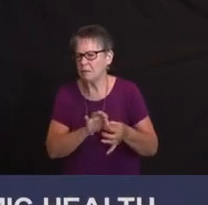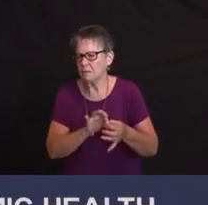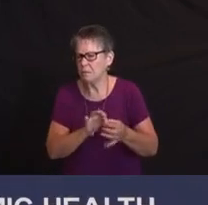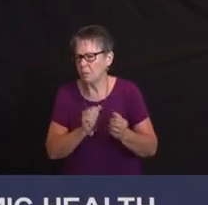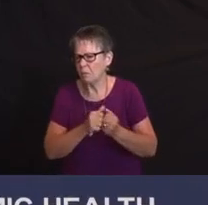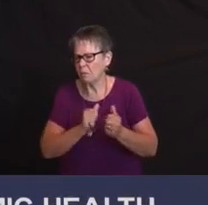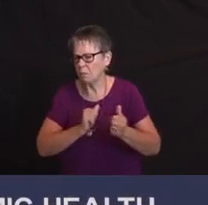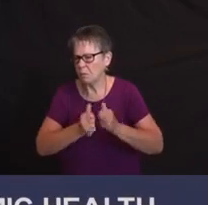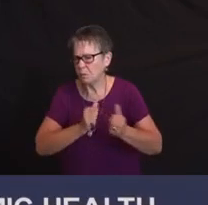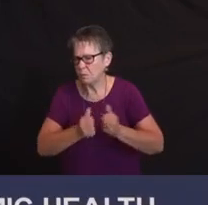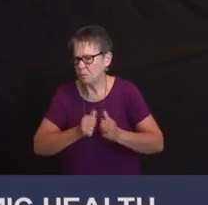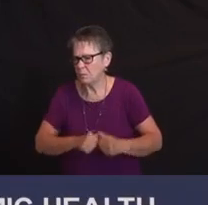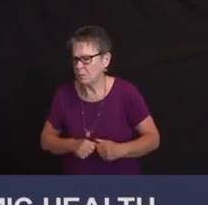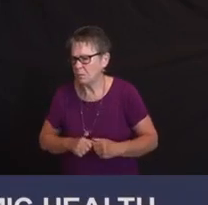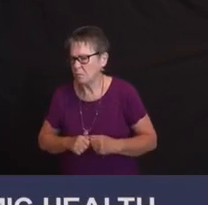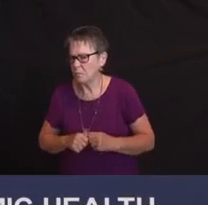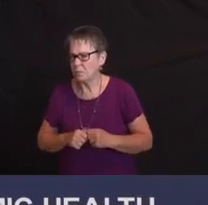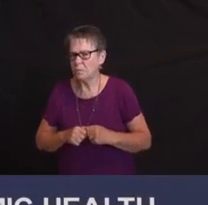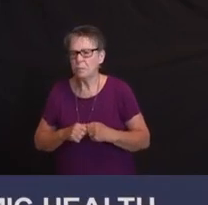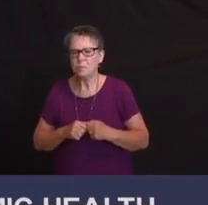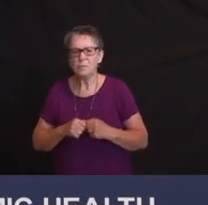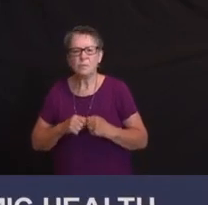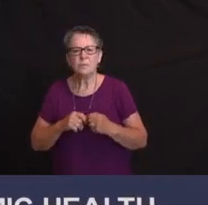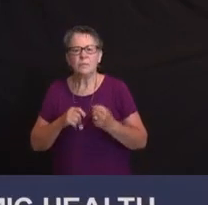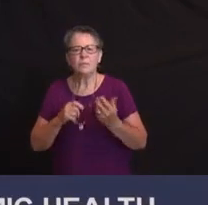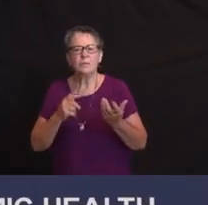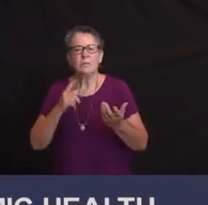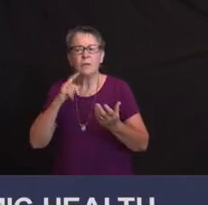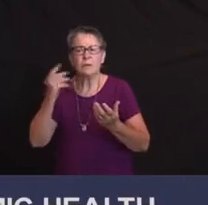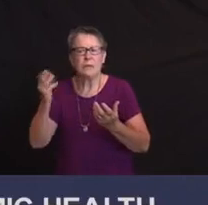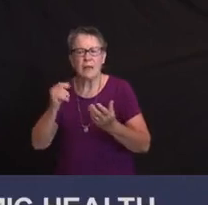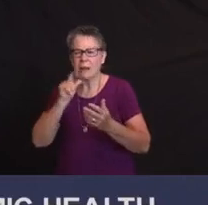to get there. I mentioned we're going to begin the school year,